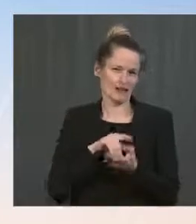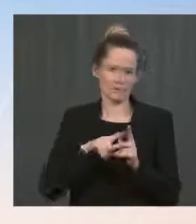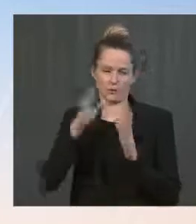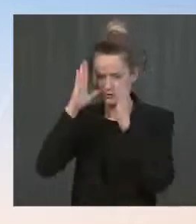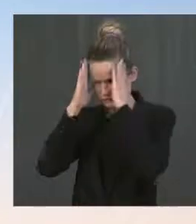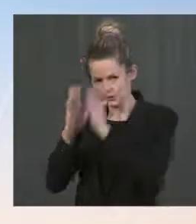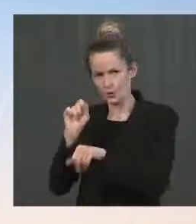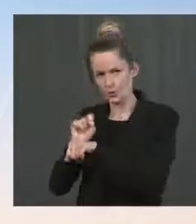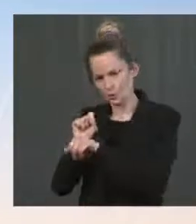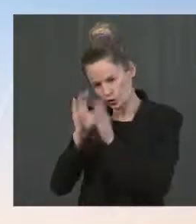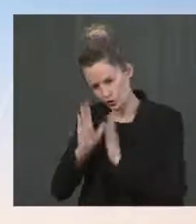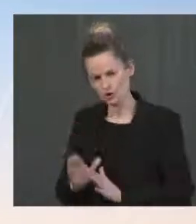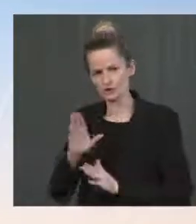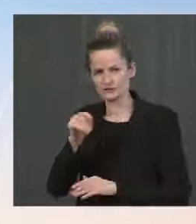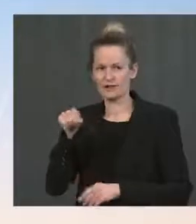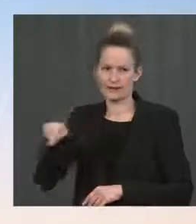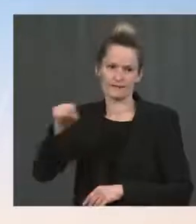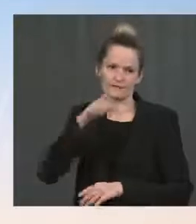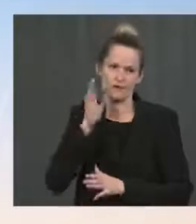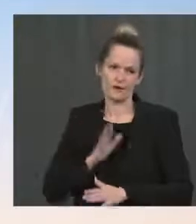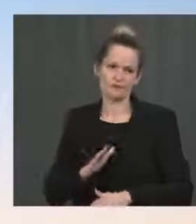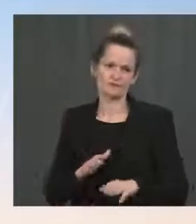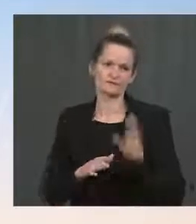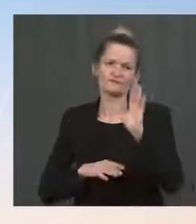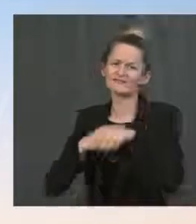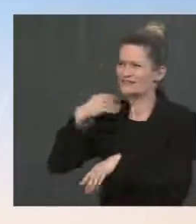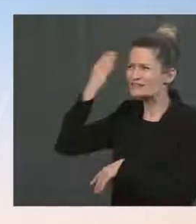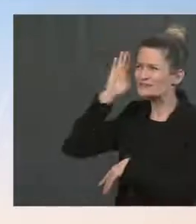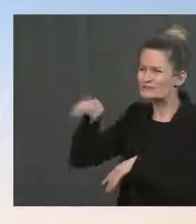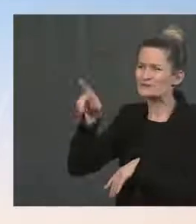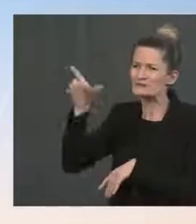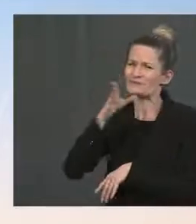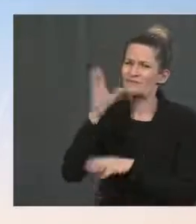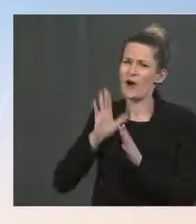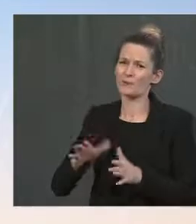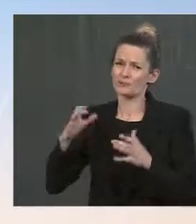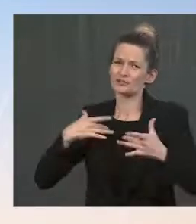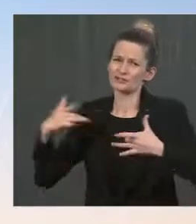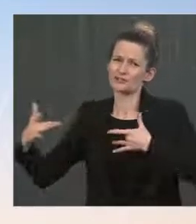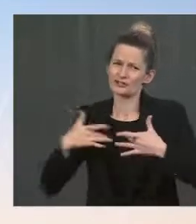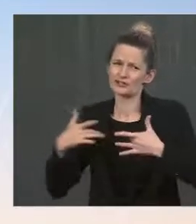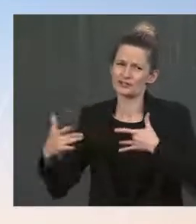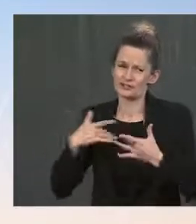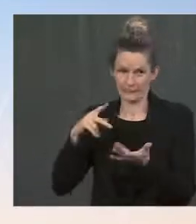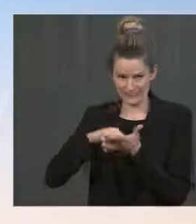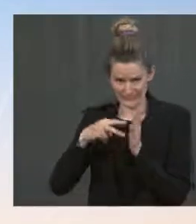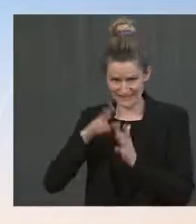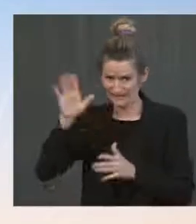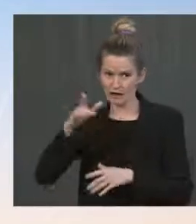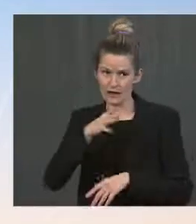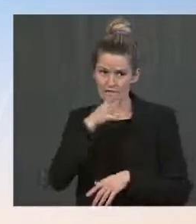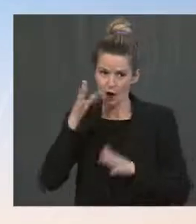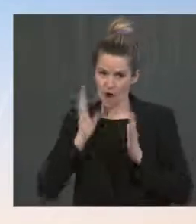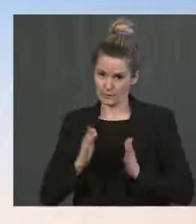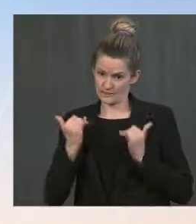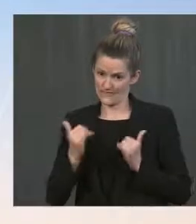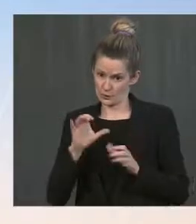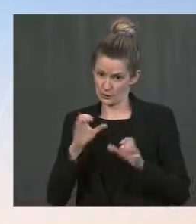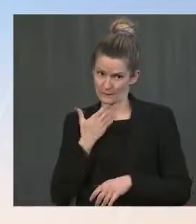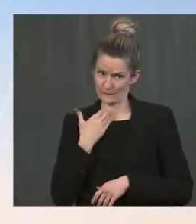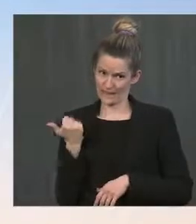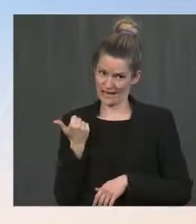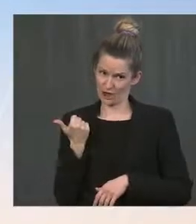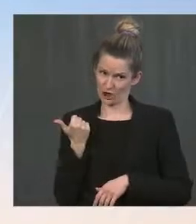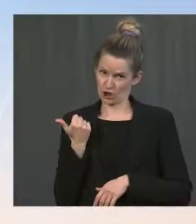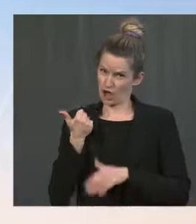lot of farmers were very concerned. Are you saying you think that they can operate stronger the way it is structured under